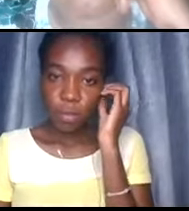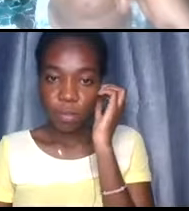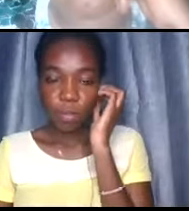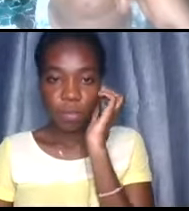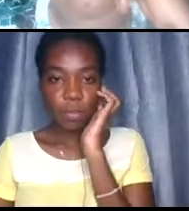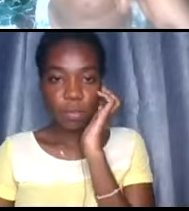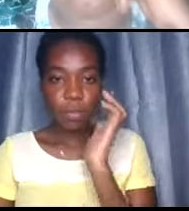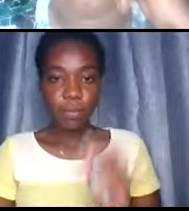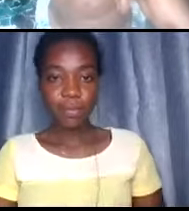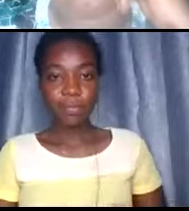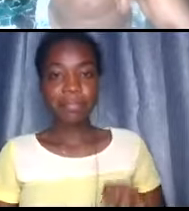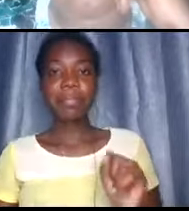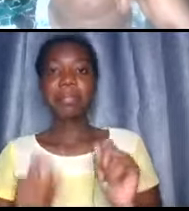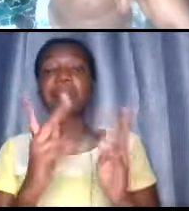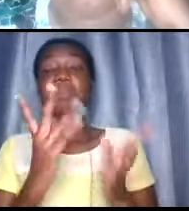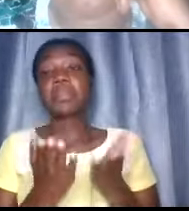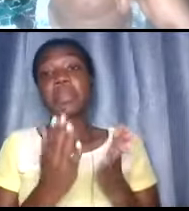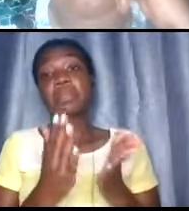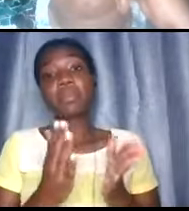All right, I think the hand was okay.